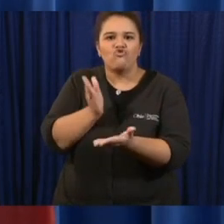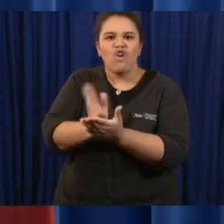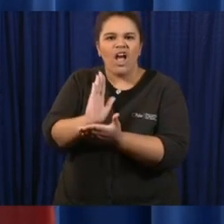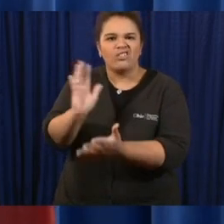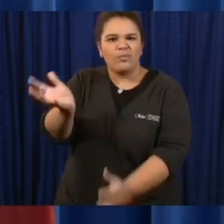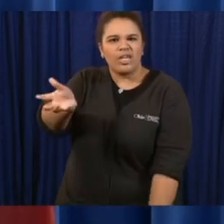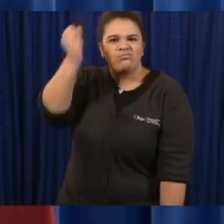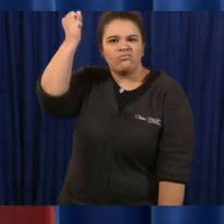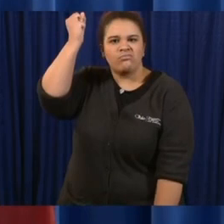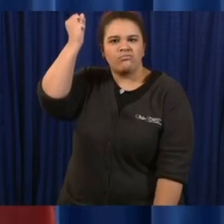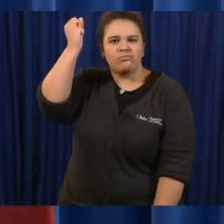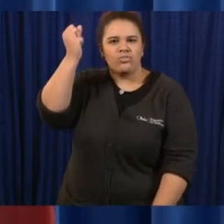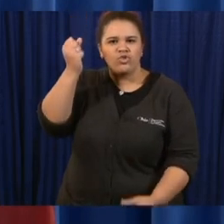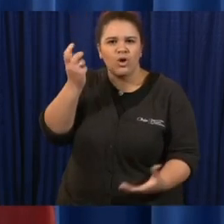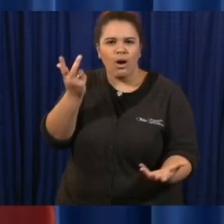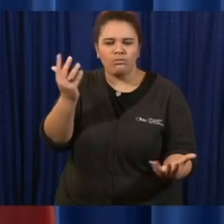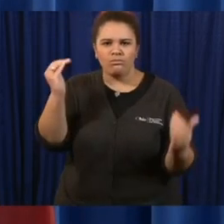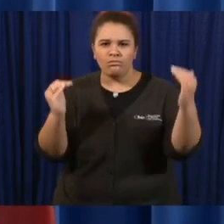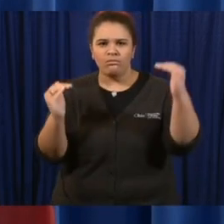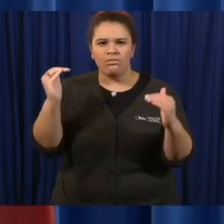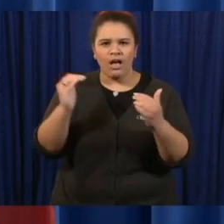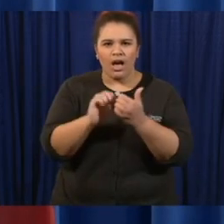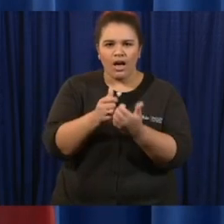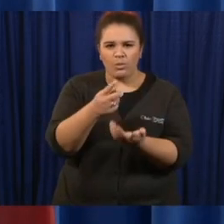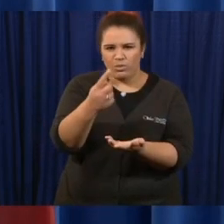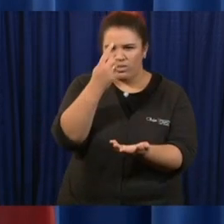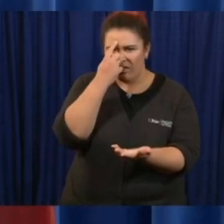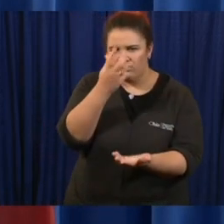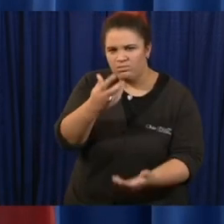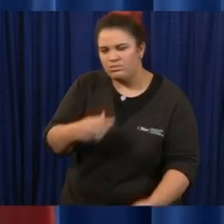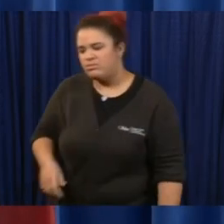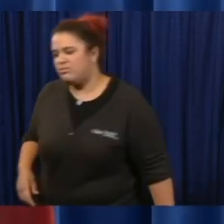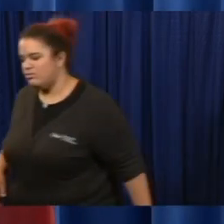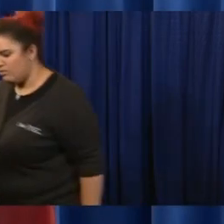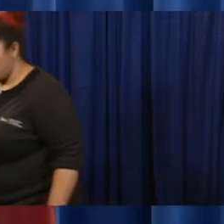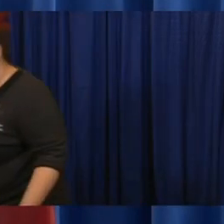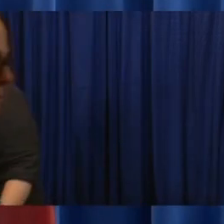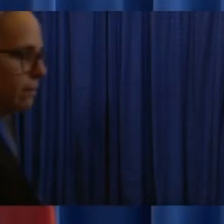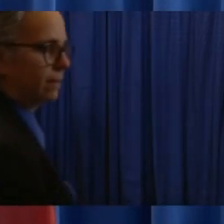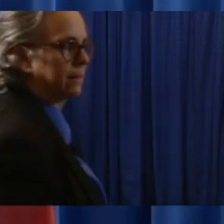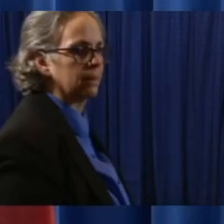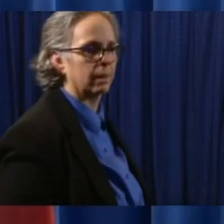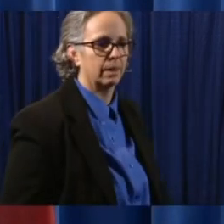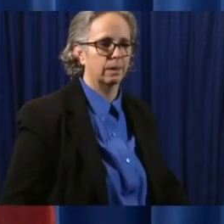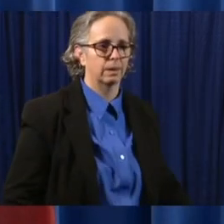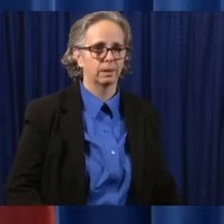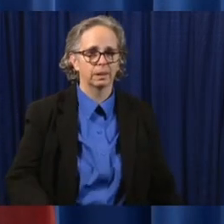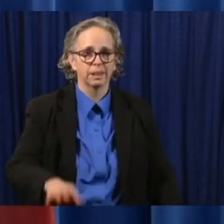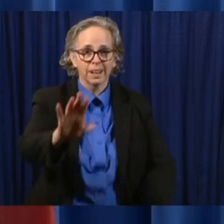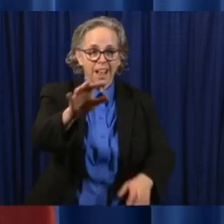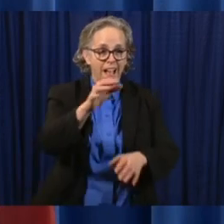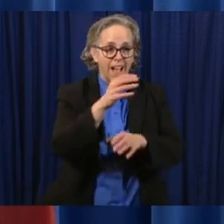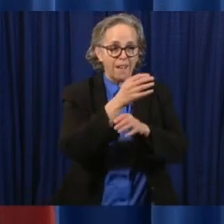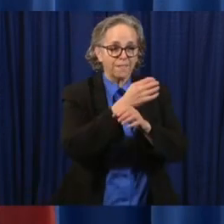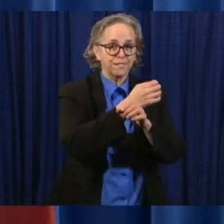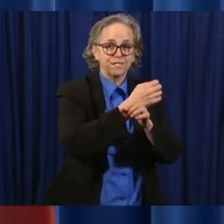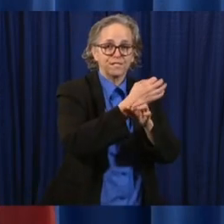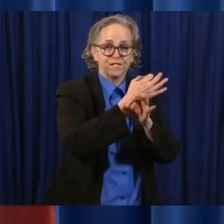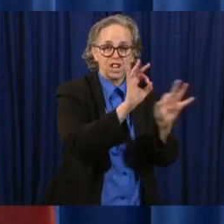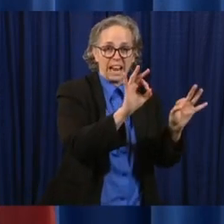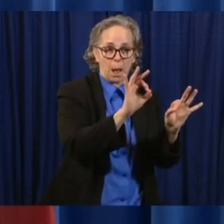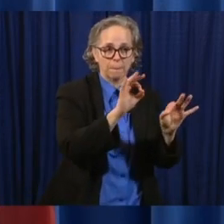Say is freedom and safety. These are not mutually exclusive. The worst thing we could